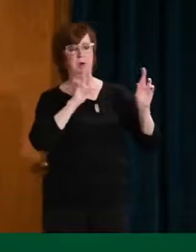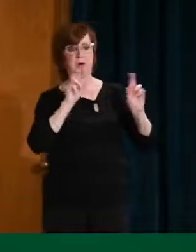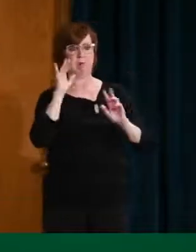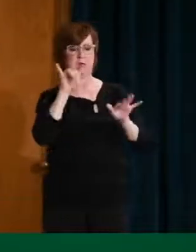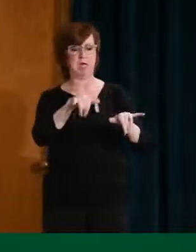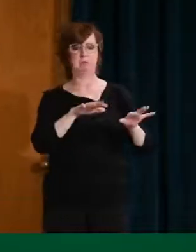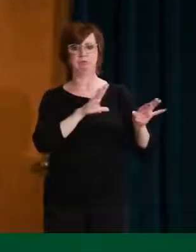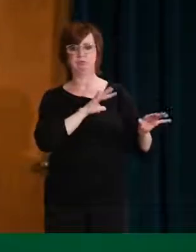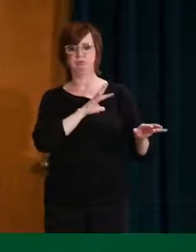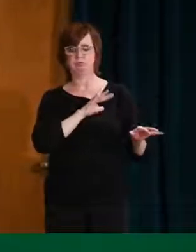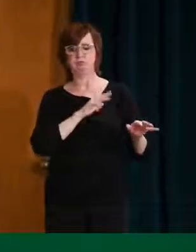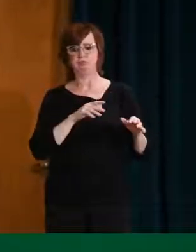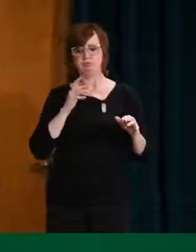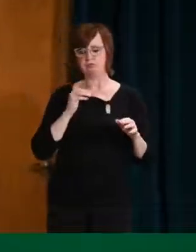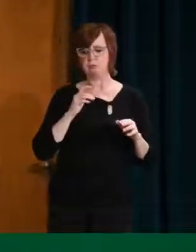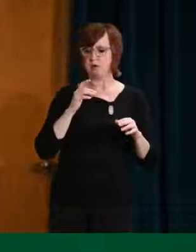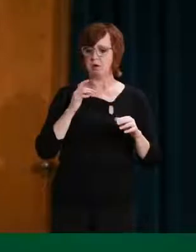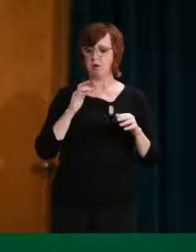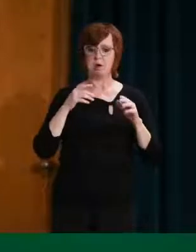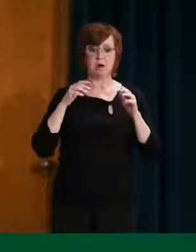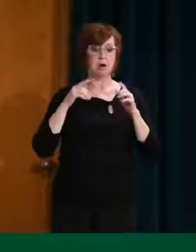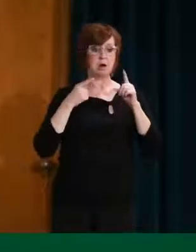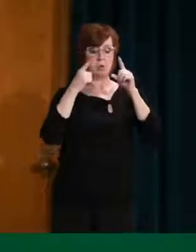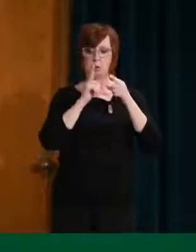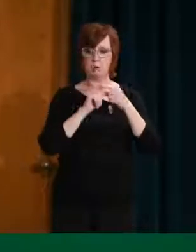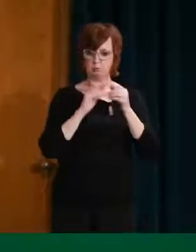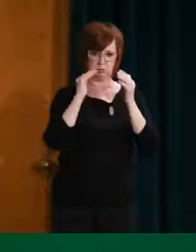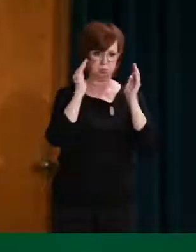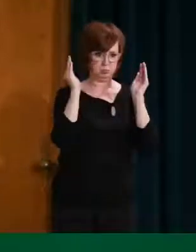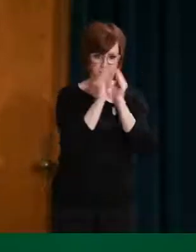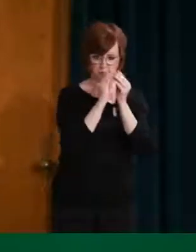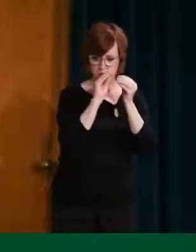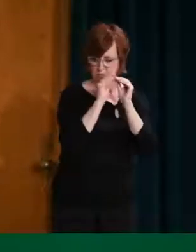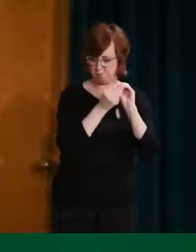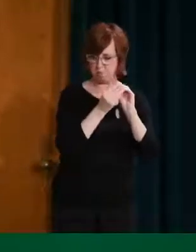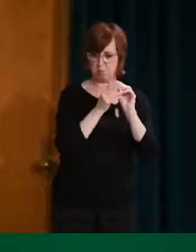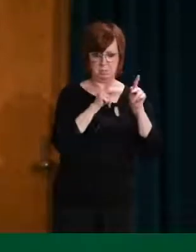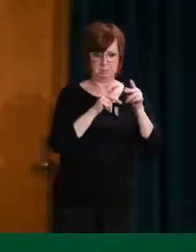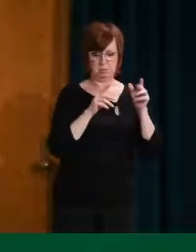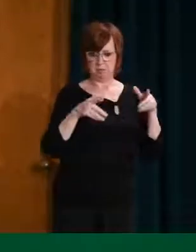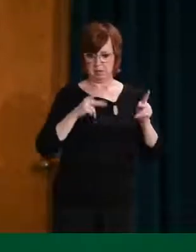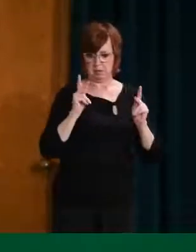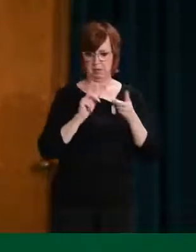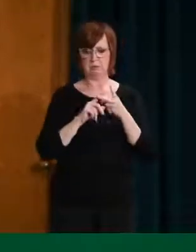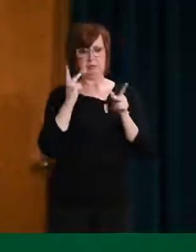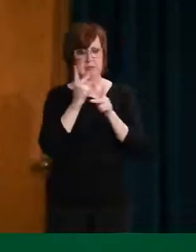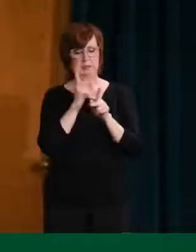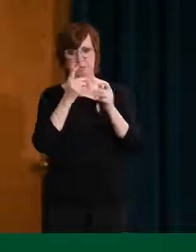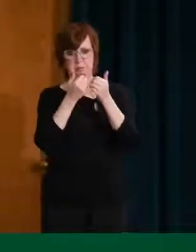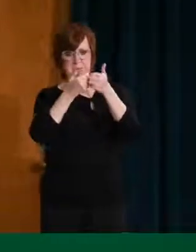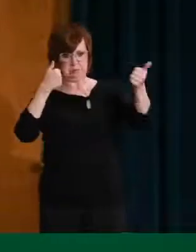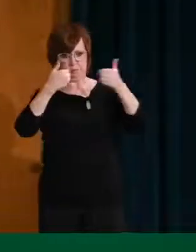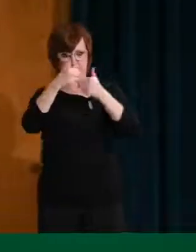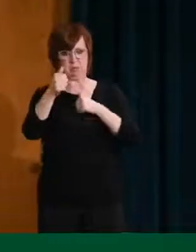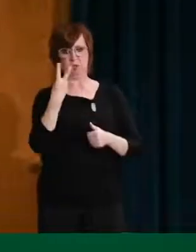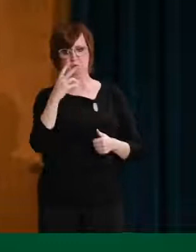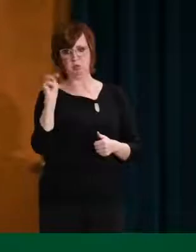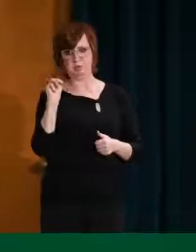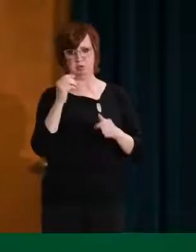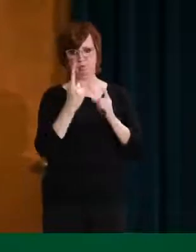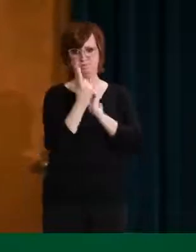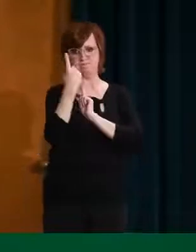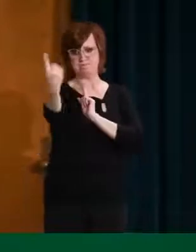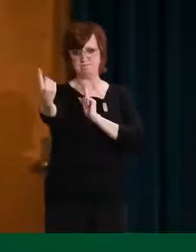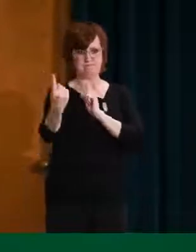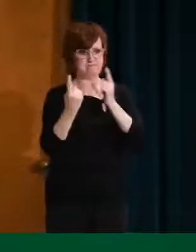they are making in limiting the size of your gatherings, physical distancing of 2 meters, the efforts that we are all making